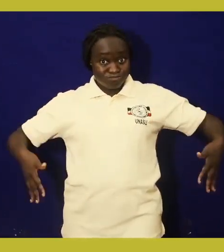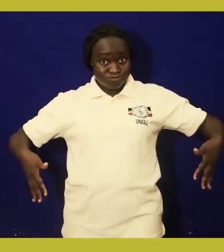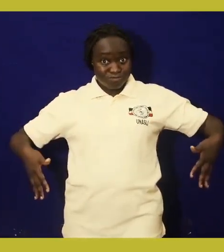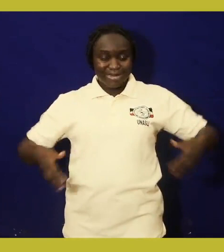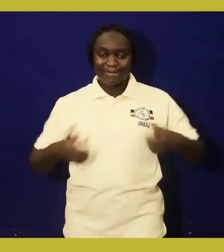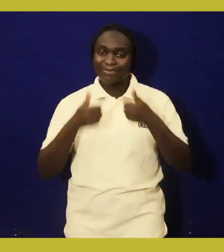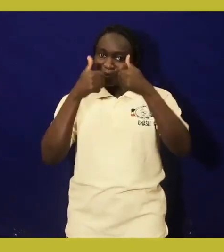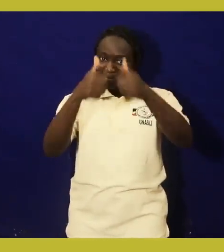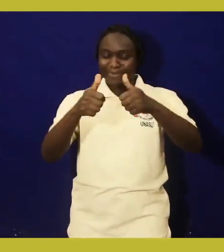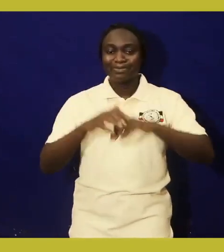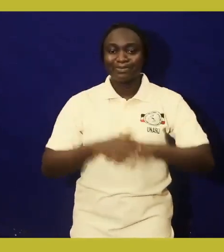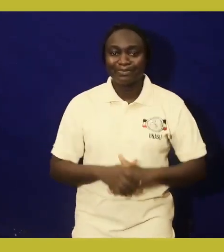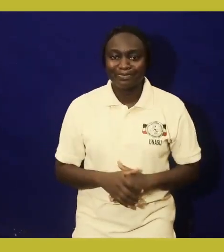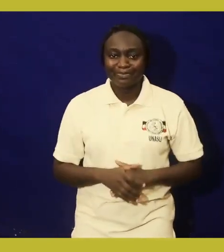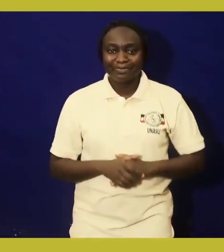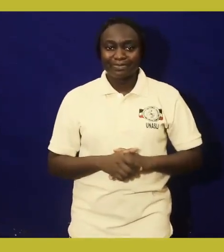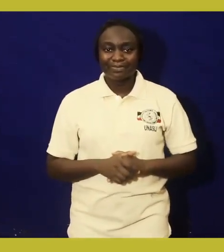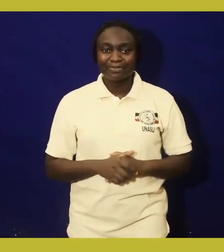Fat.